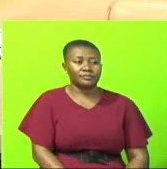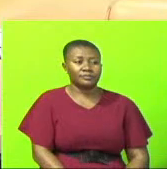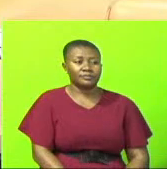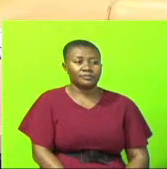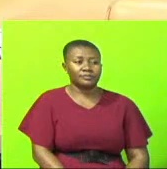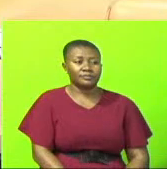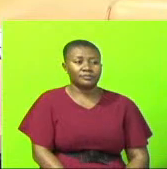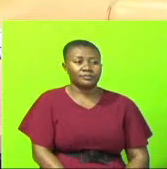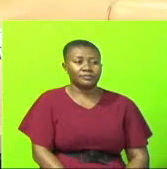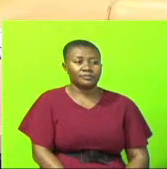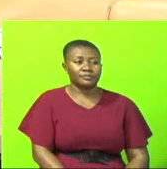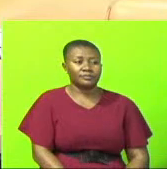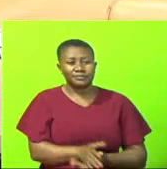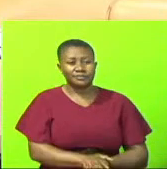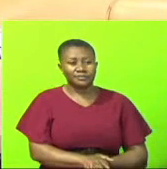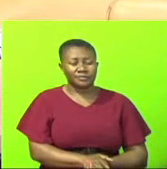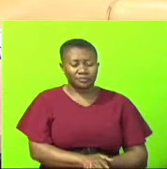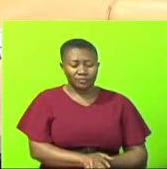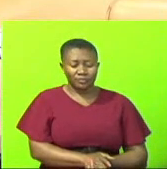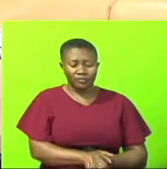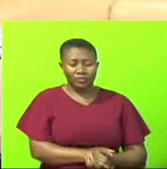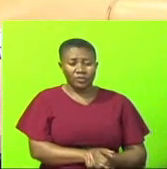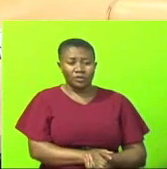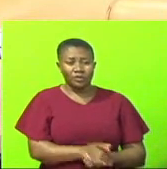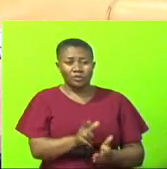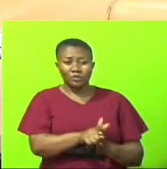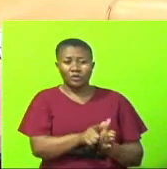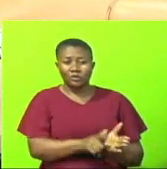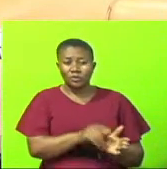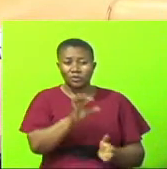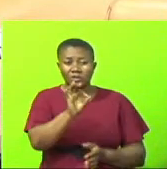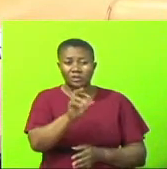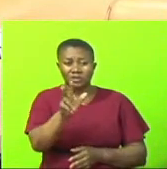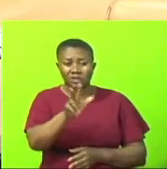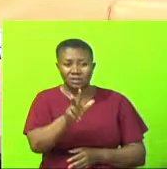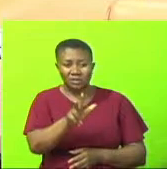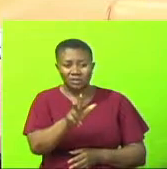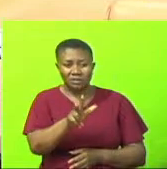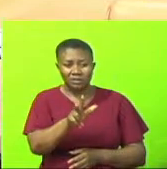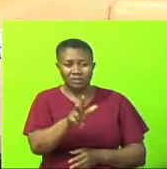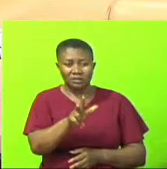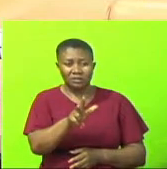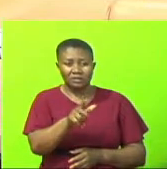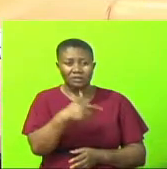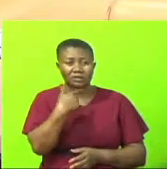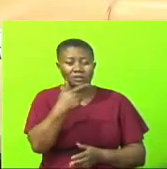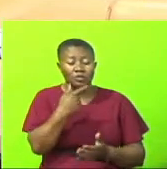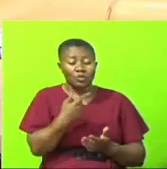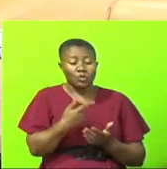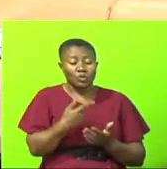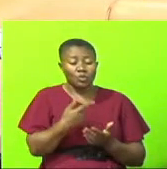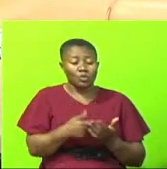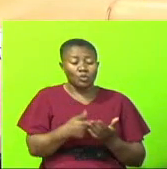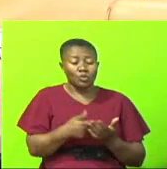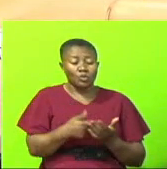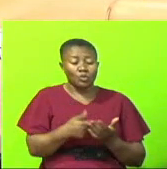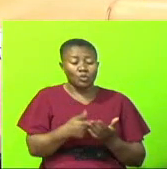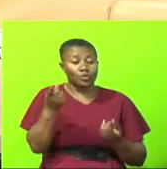Speaker, Order 93 clearly sets out what can be done if a member decides to come under that